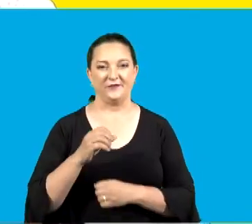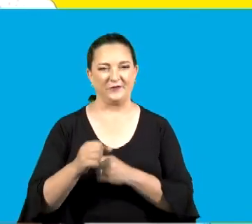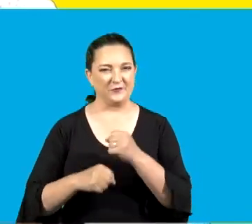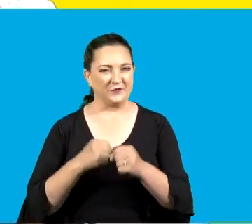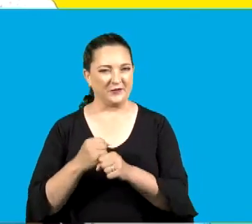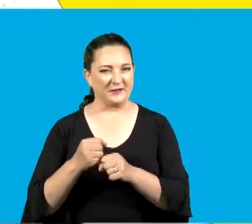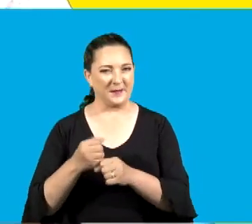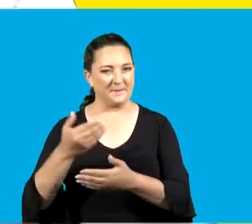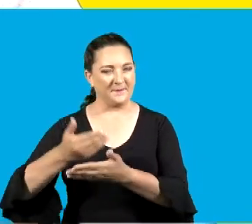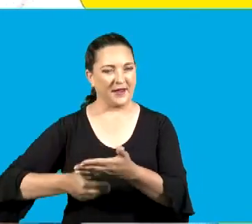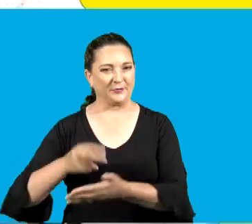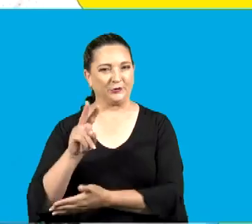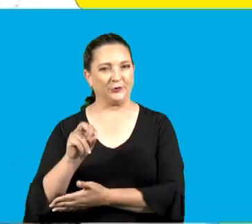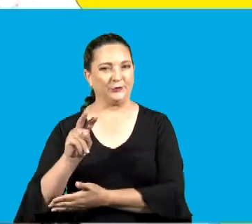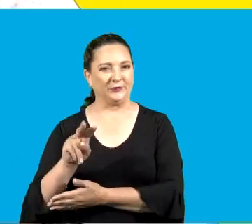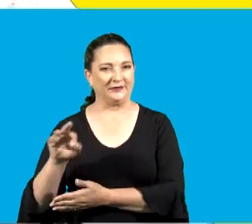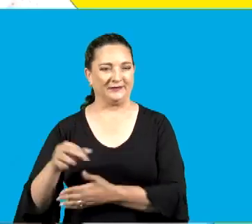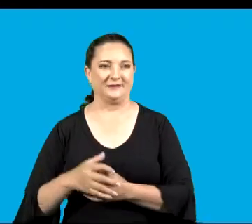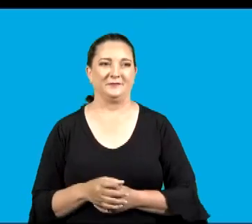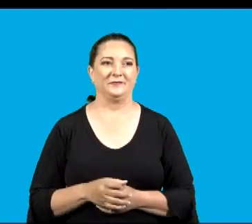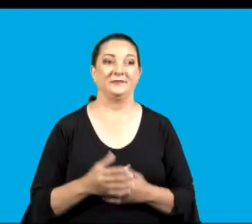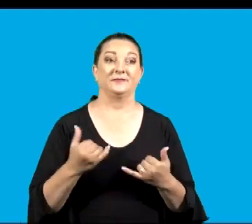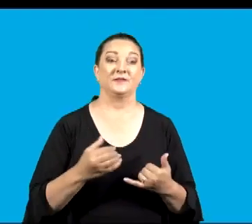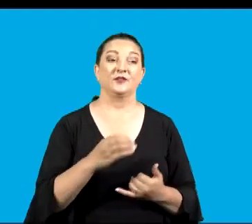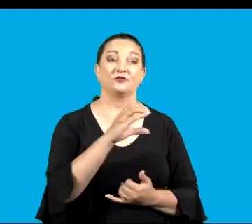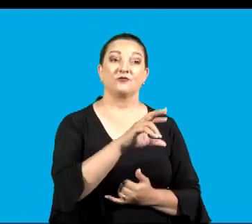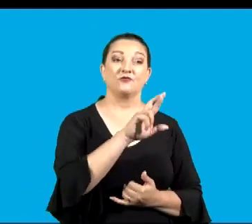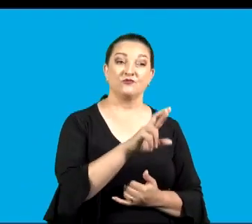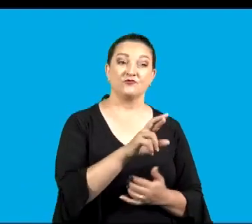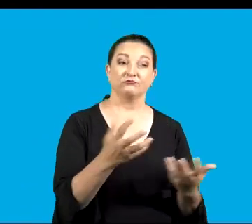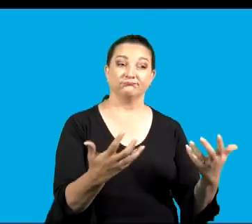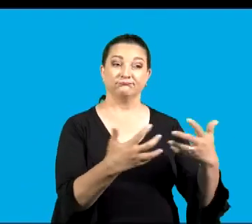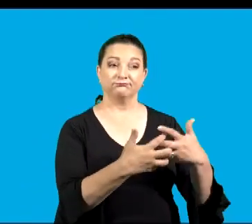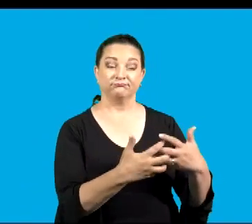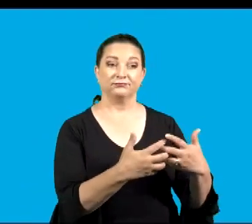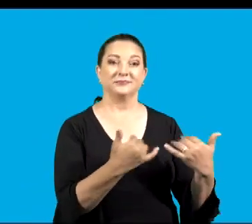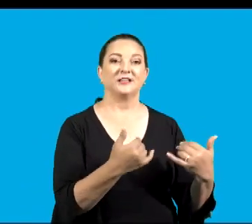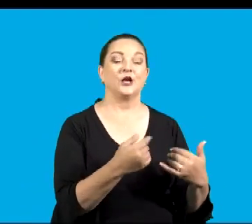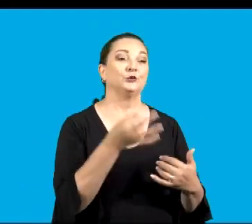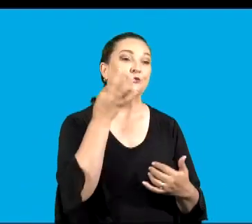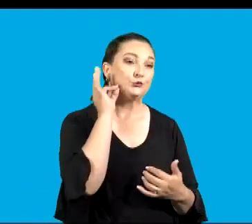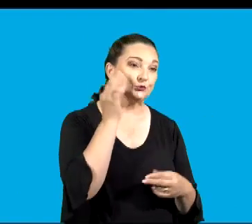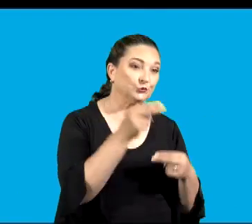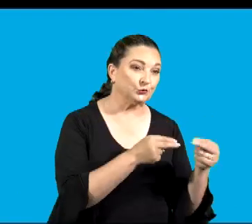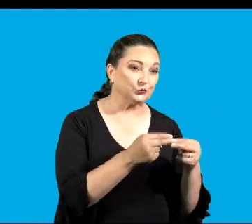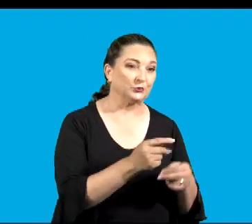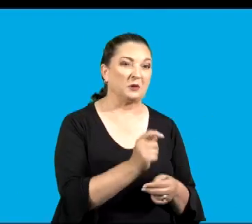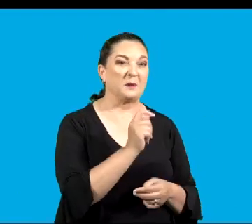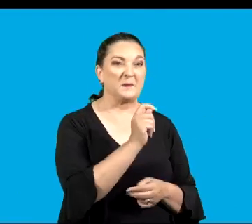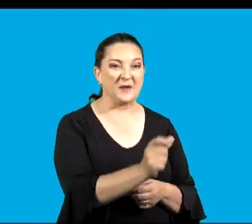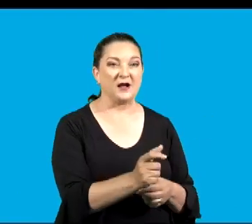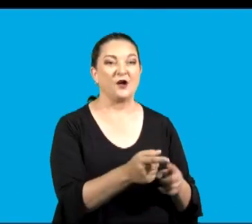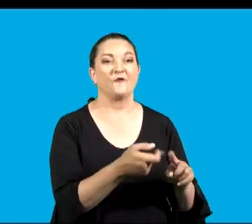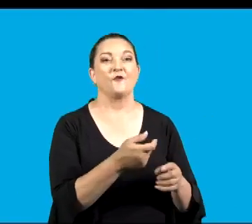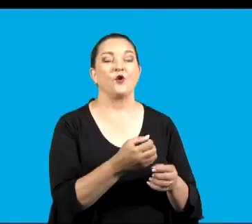2023. And it reads, Creditors reconciliation. Candy Stores buys goods on credit from awesome